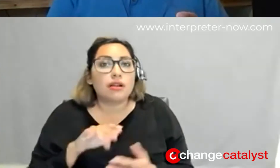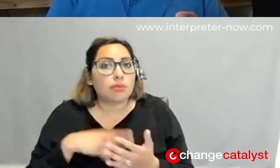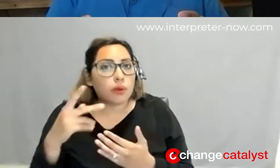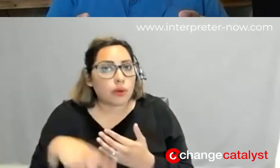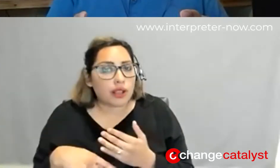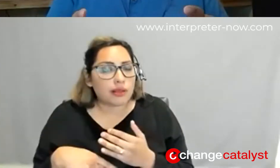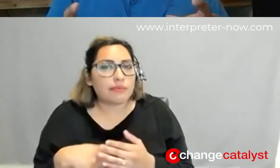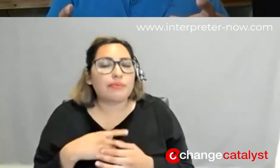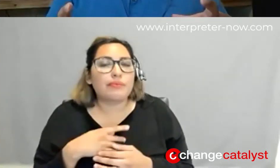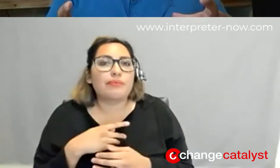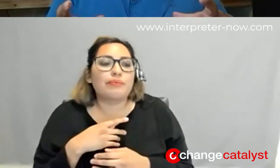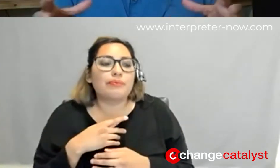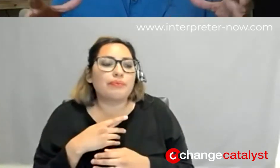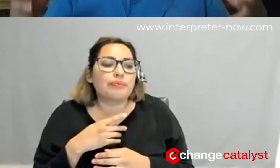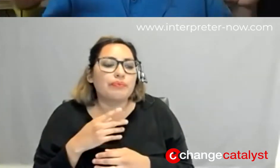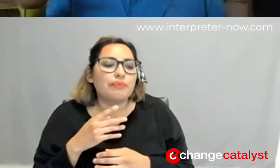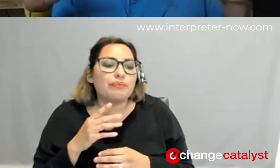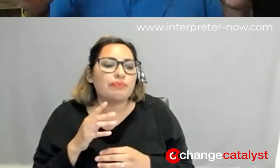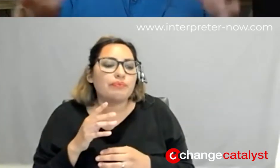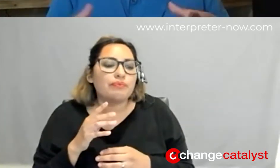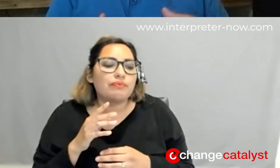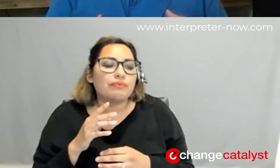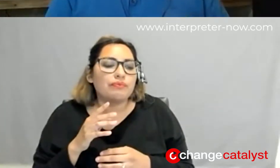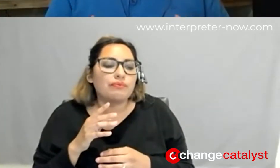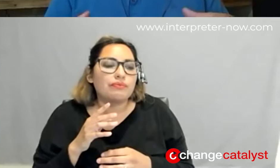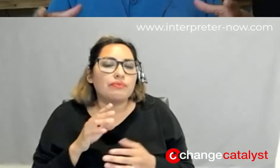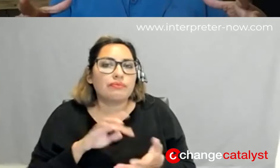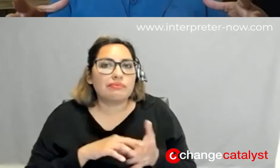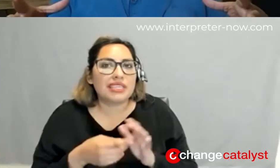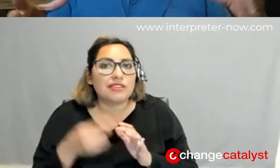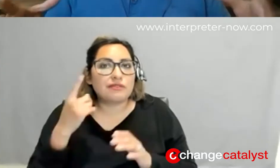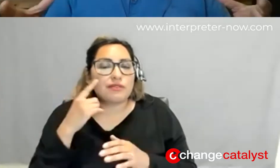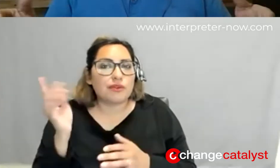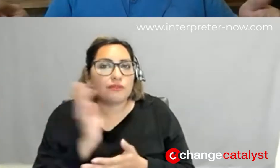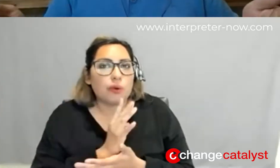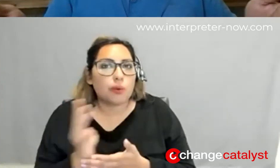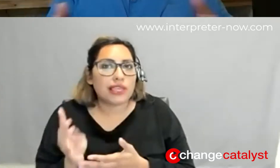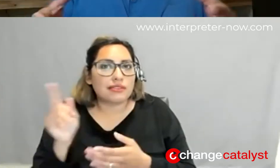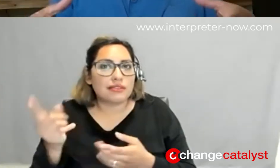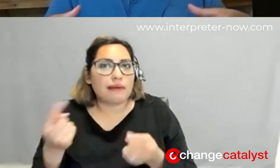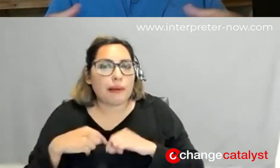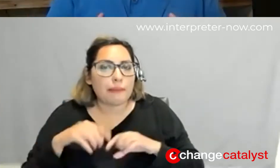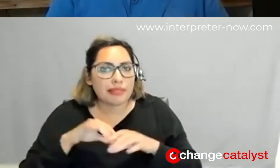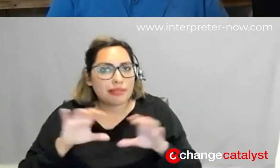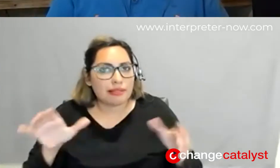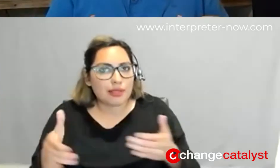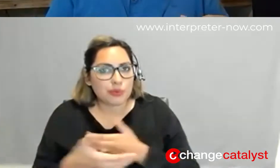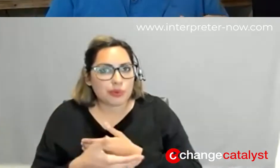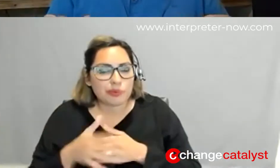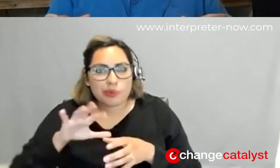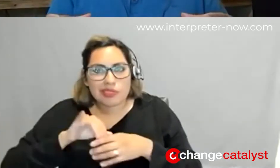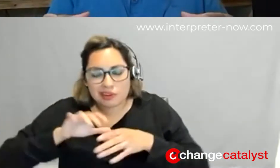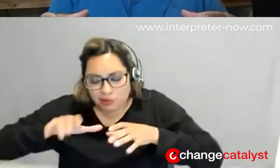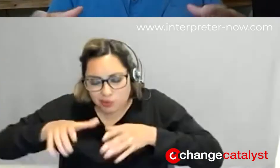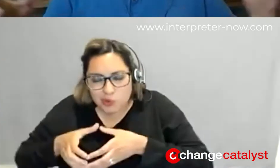weeks are essentially, quote, in classroom. And all that means is that we bring them in cohorts. So there might